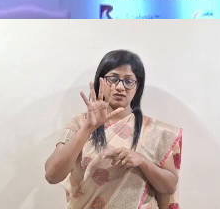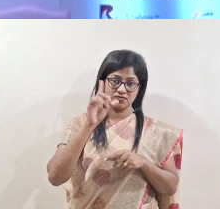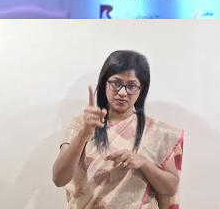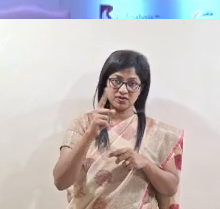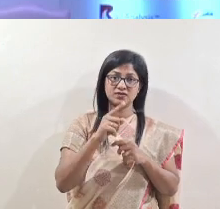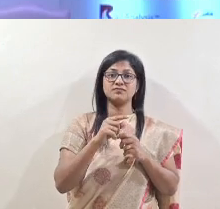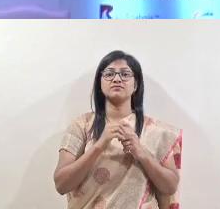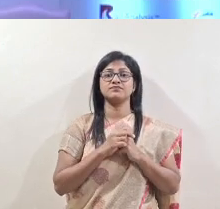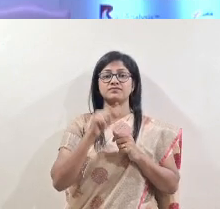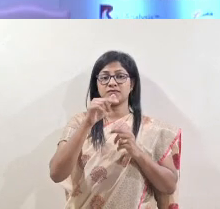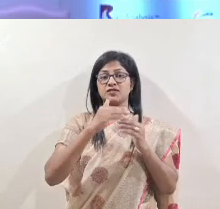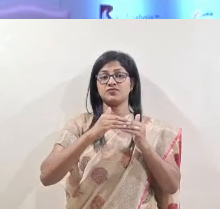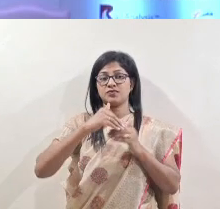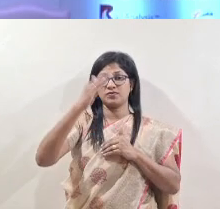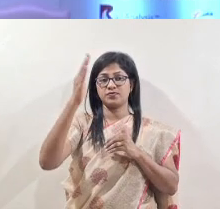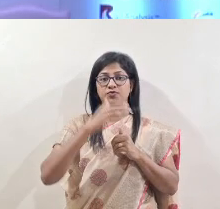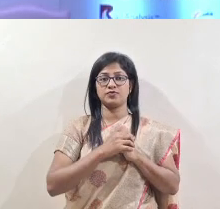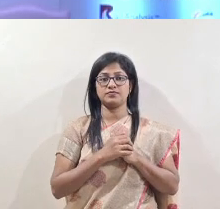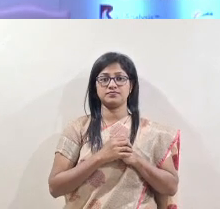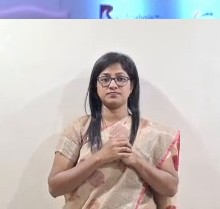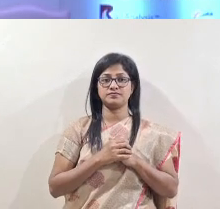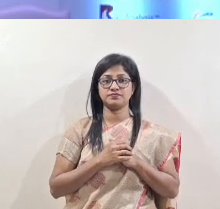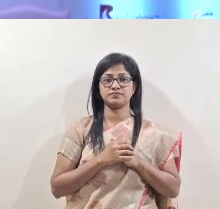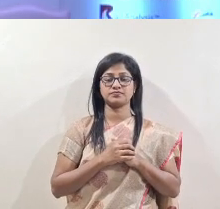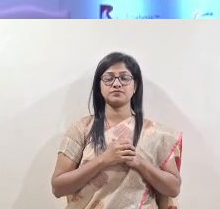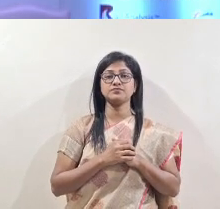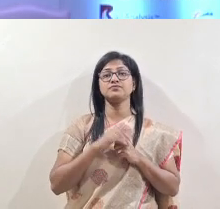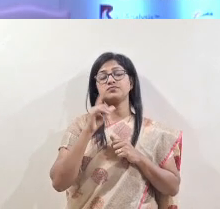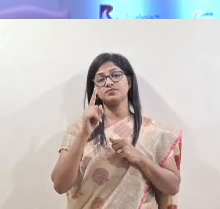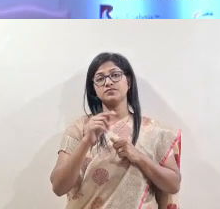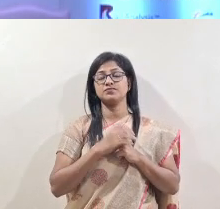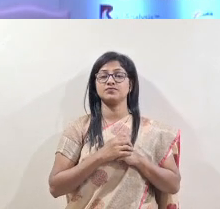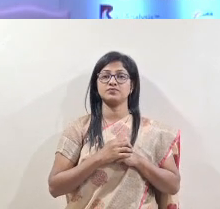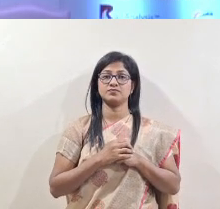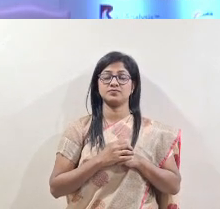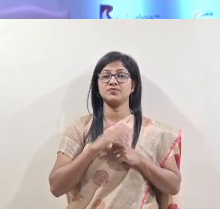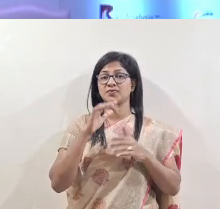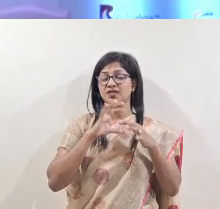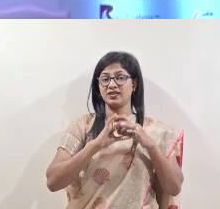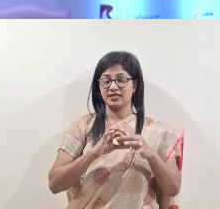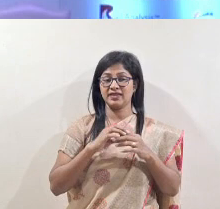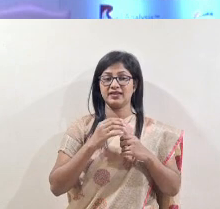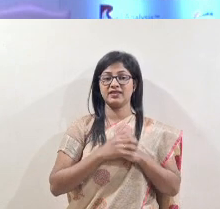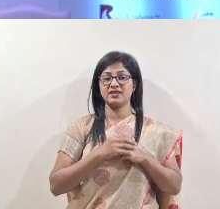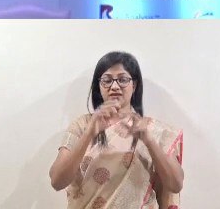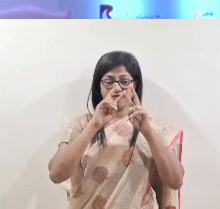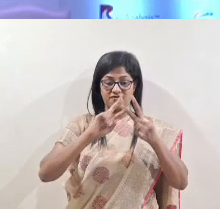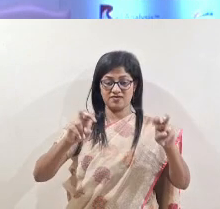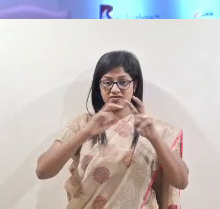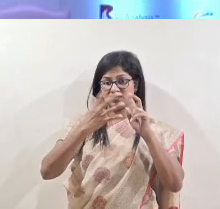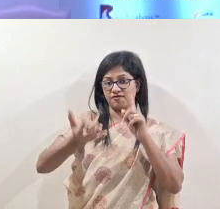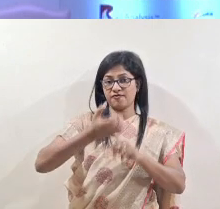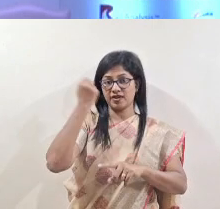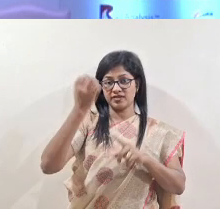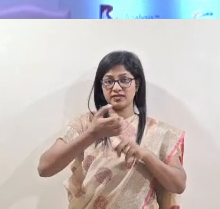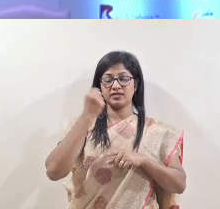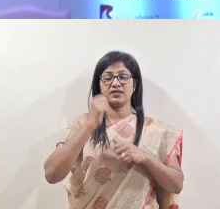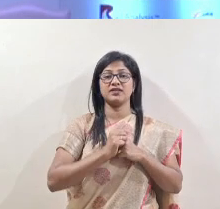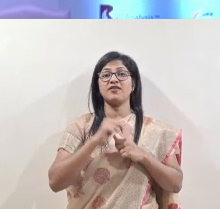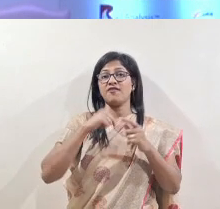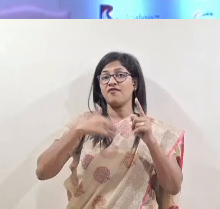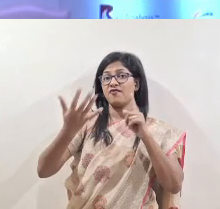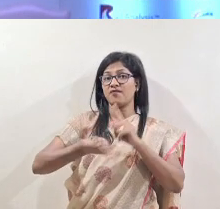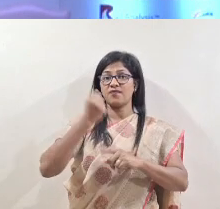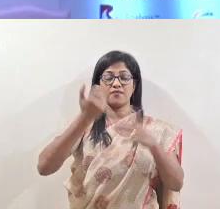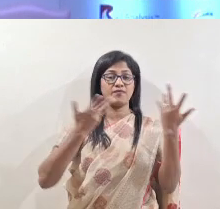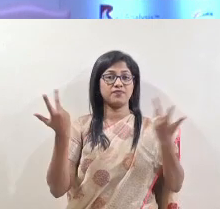So based on our findings, what we found, this method was more suitable for